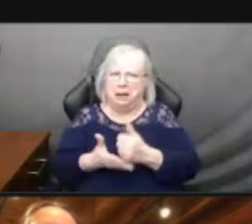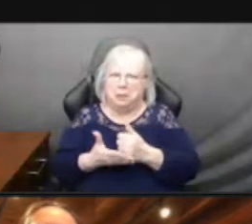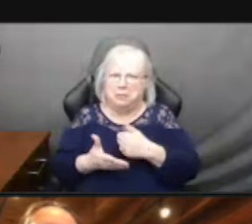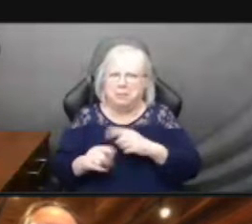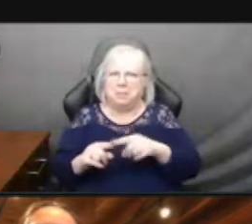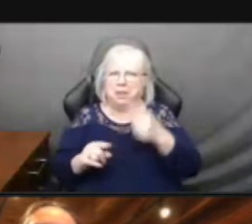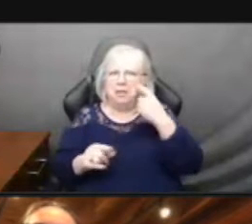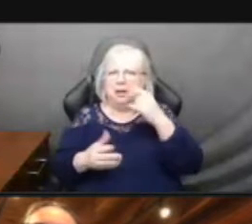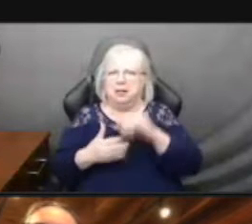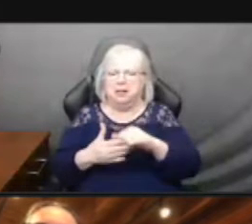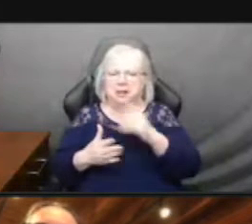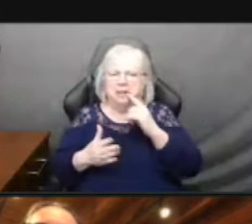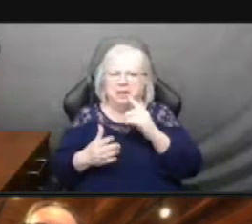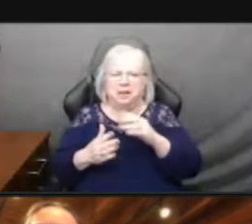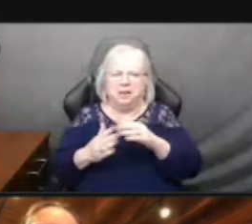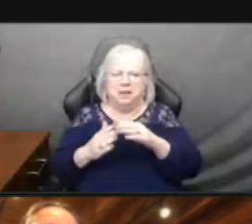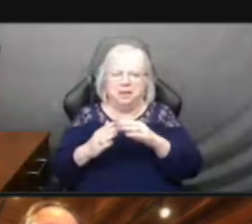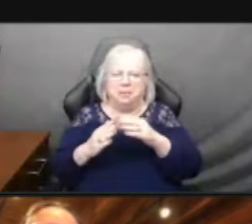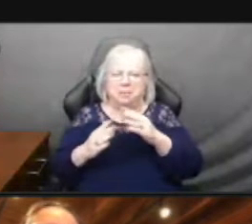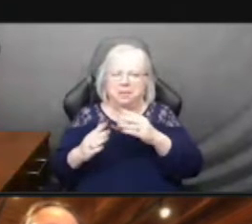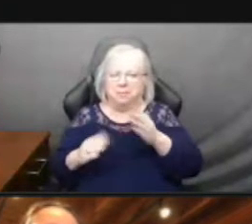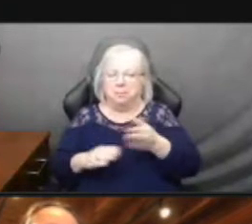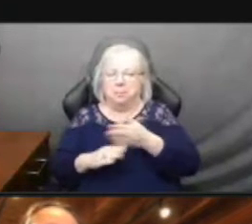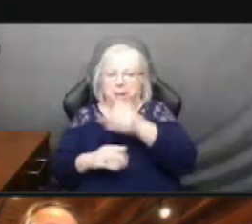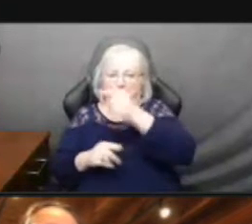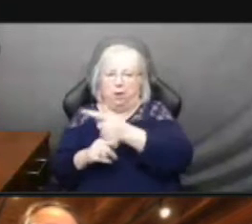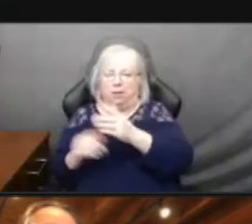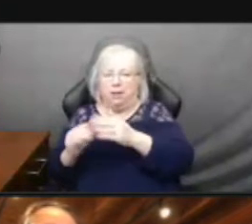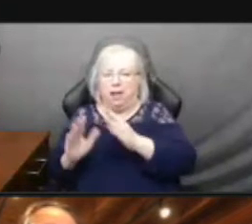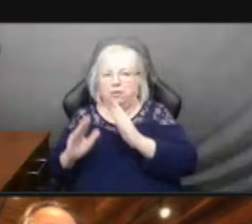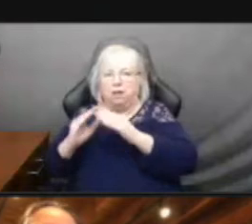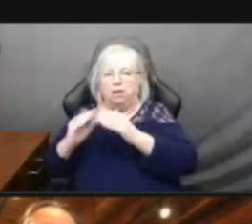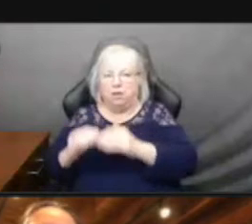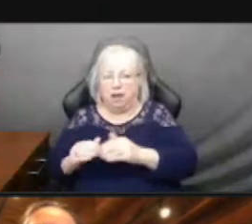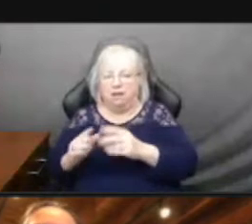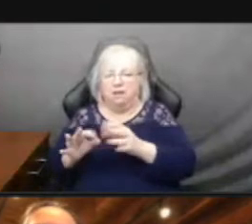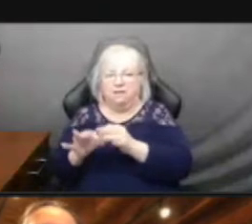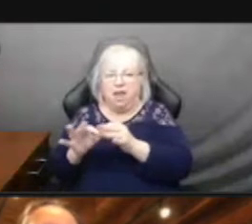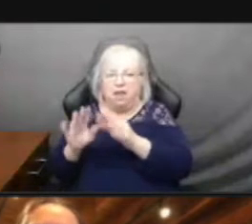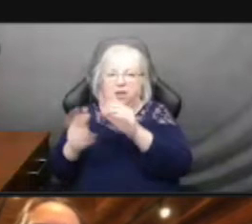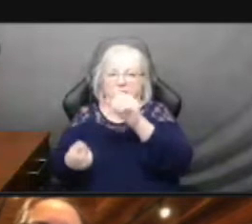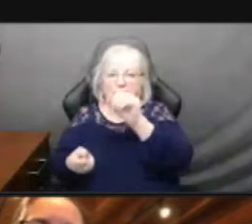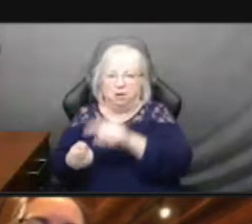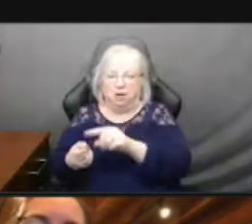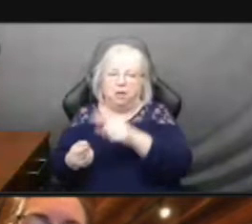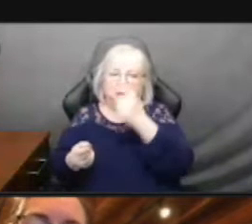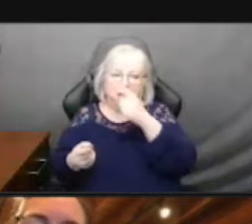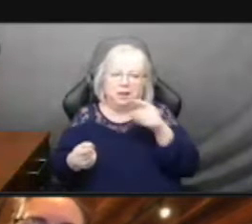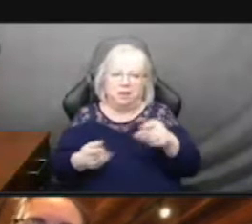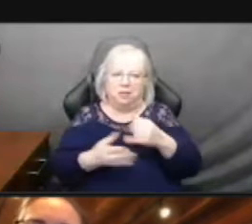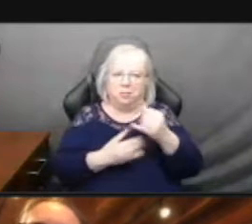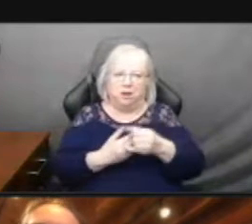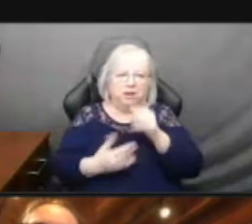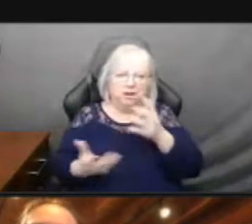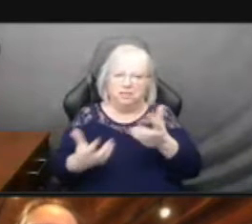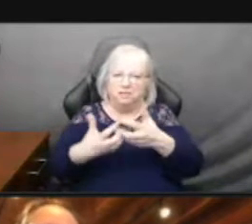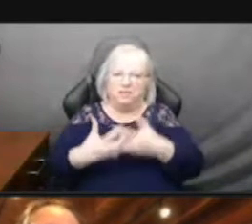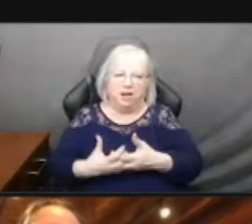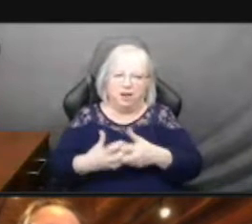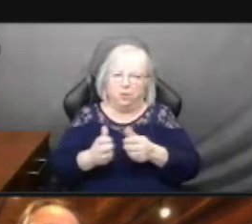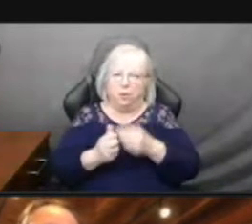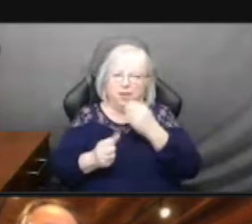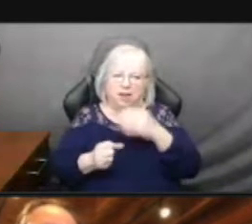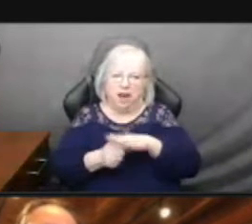the house is going to go down in value and all the houses around the neighborhood there, because this project does not fit with that neighborhood over